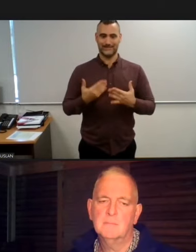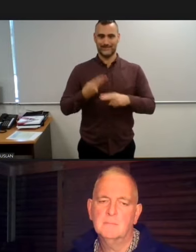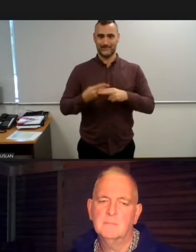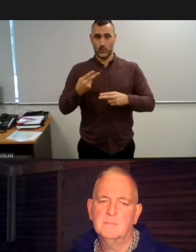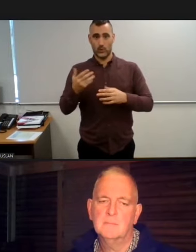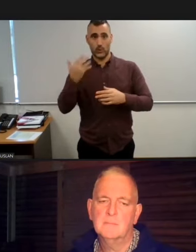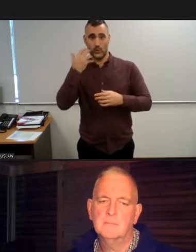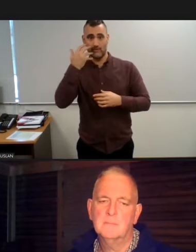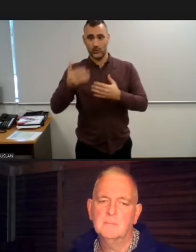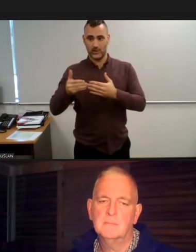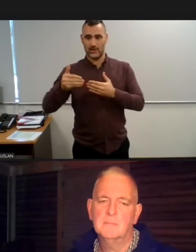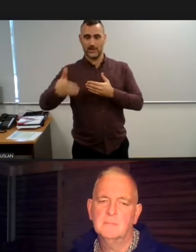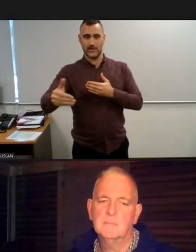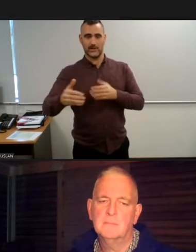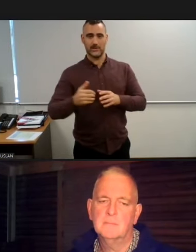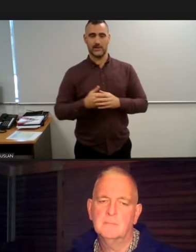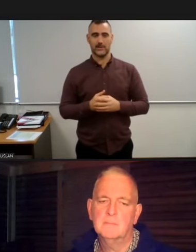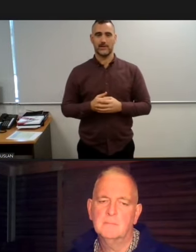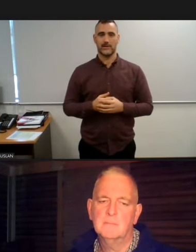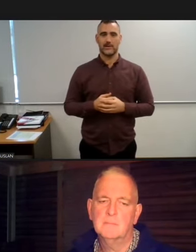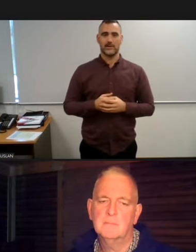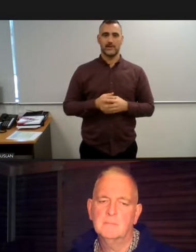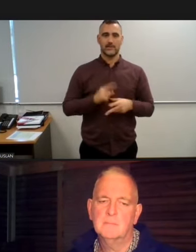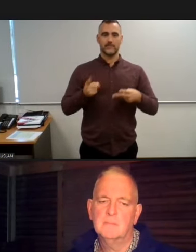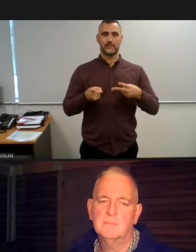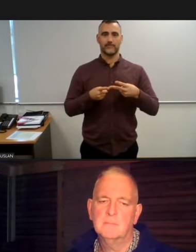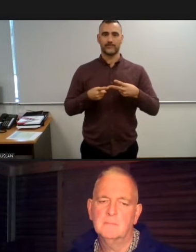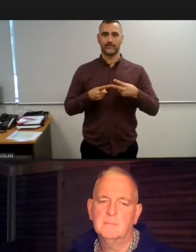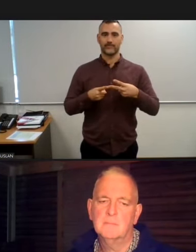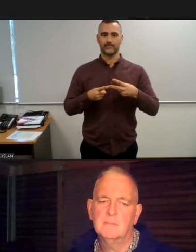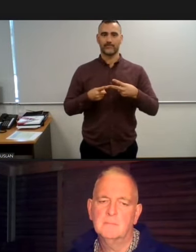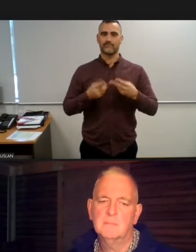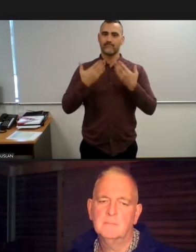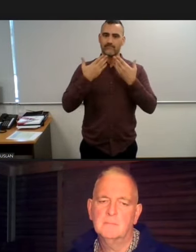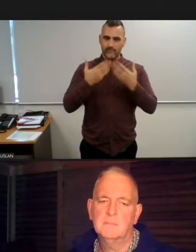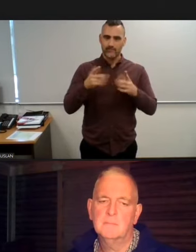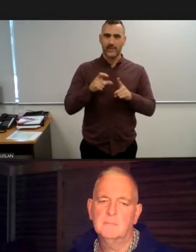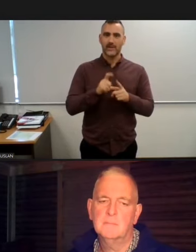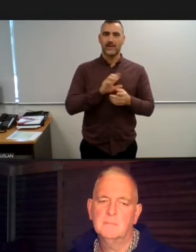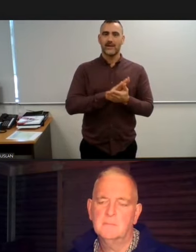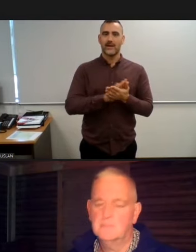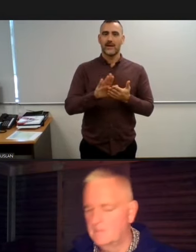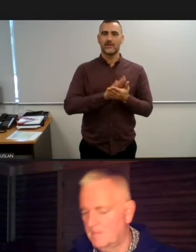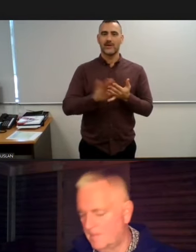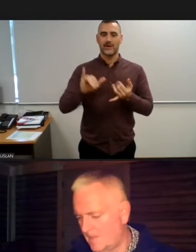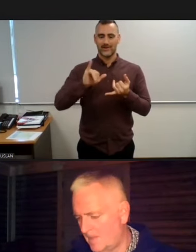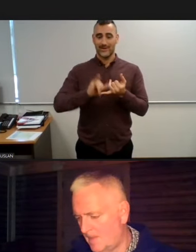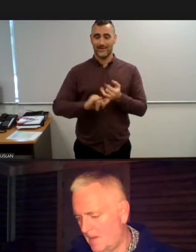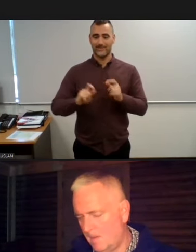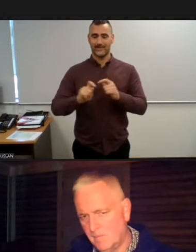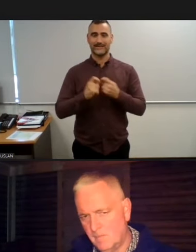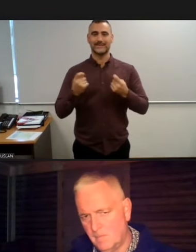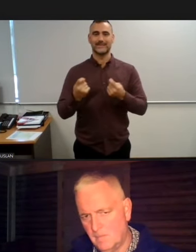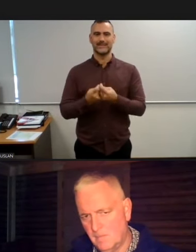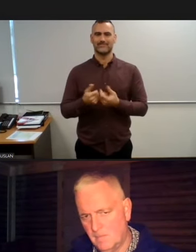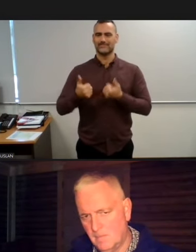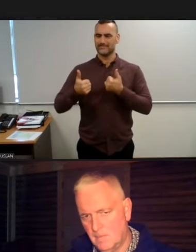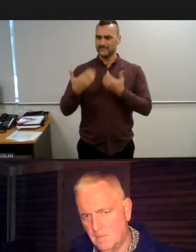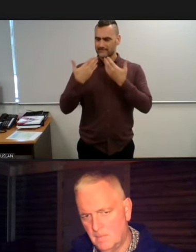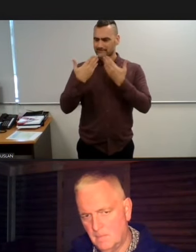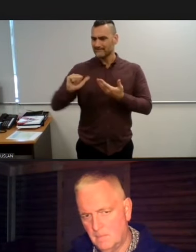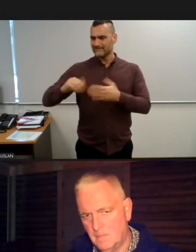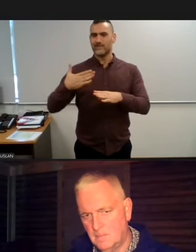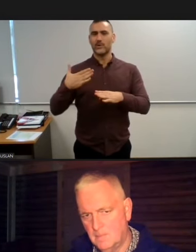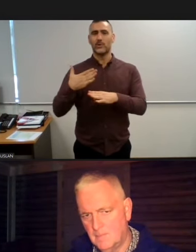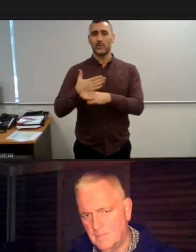the DHHS team who've, I mean, we heard from Natalia and Tammy before, but the response